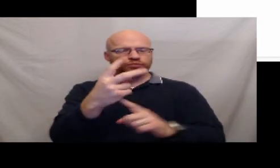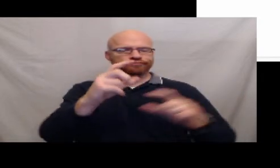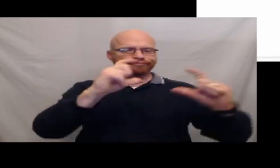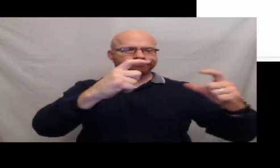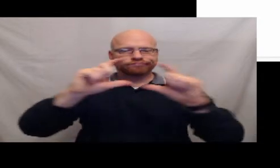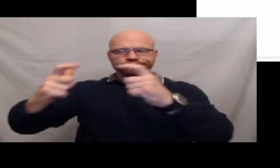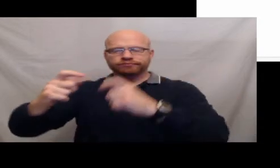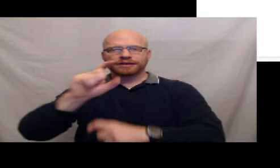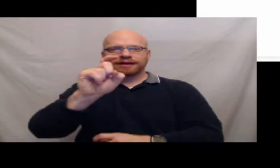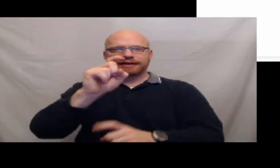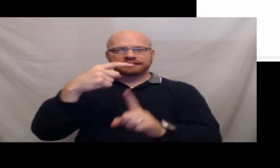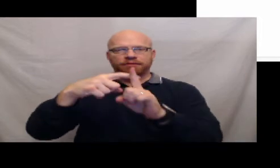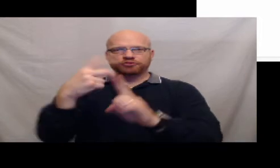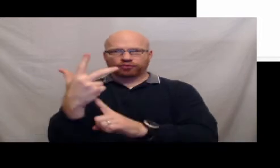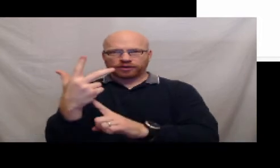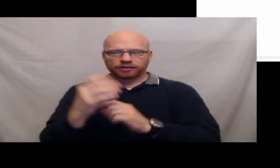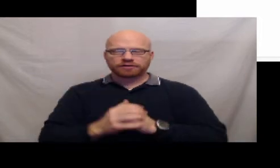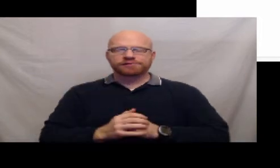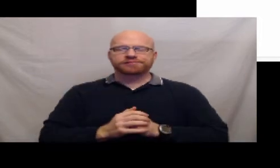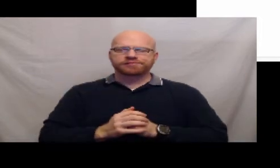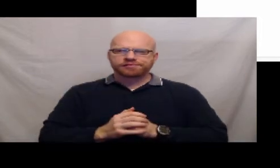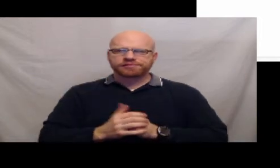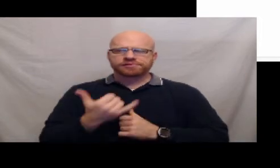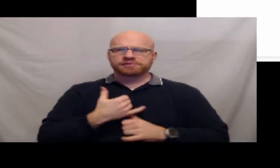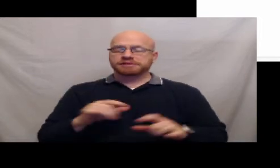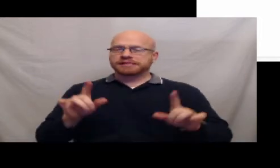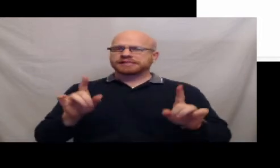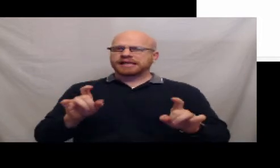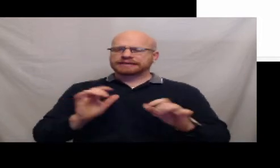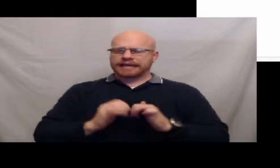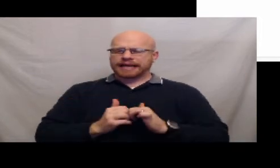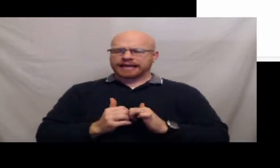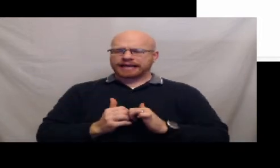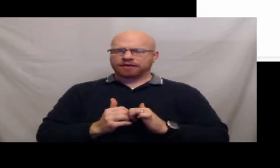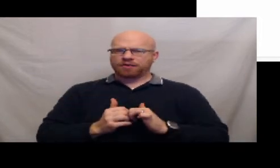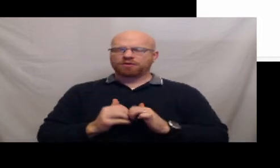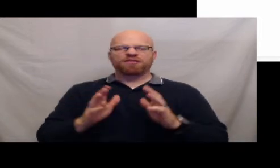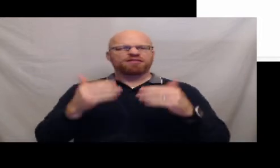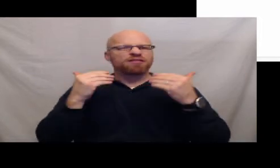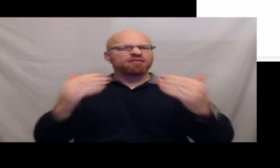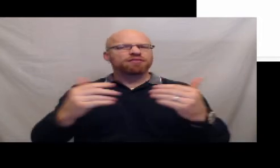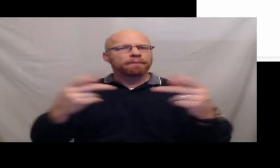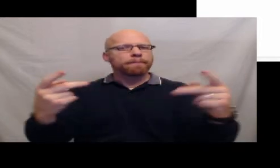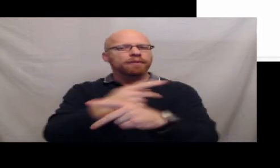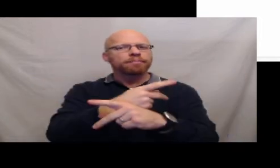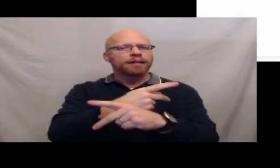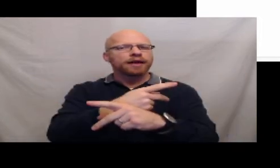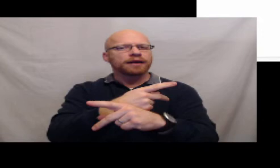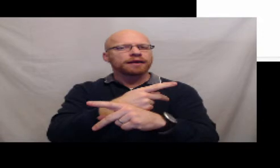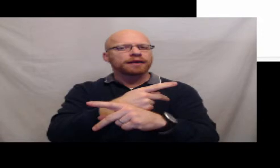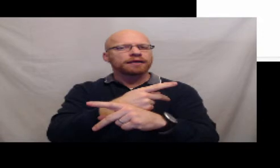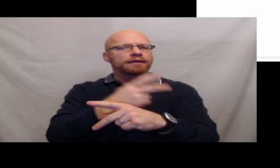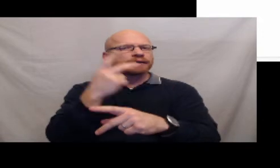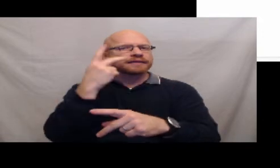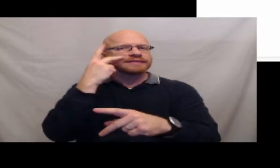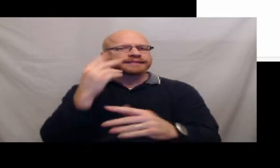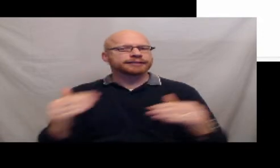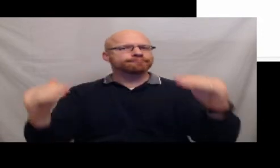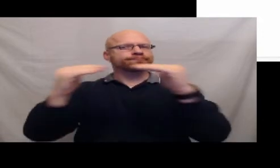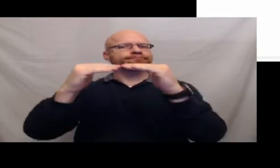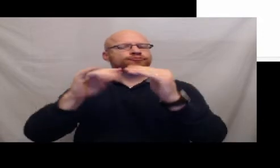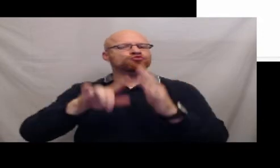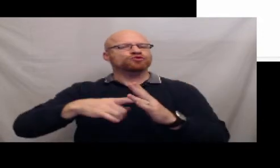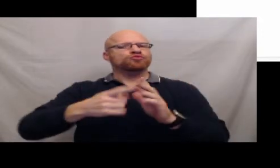x plus 2 times x plus 3, but I need to test it. Now, what we can do is just